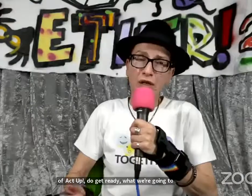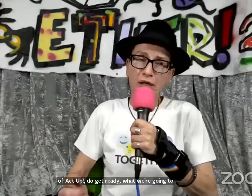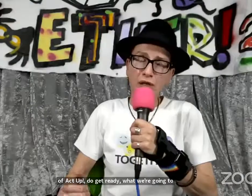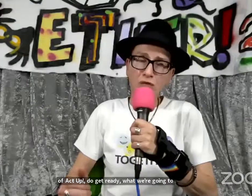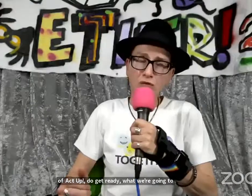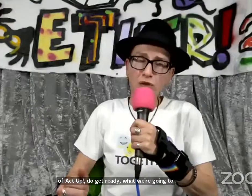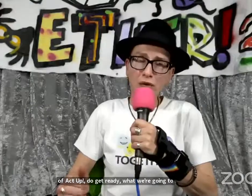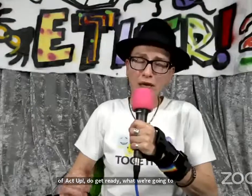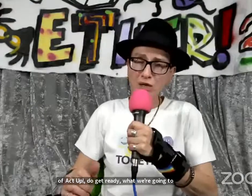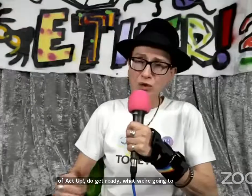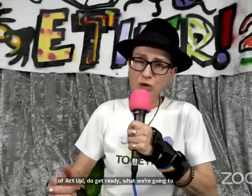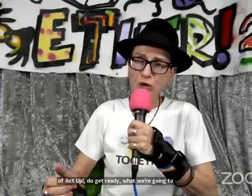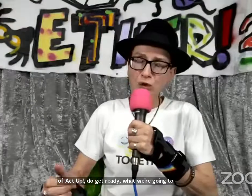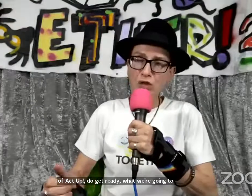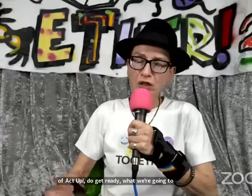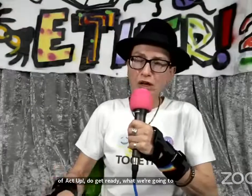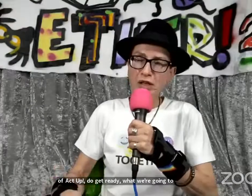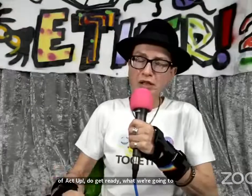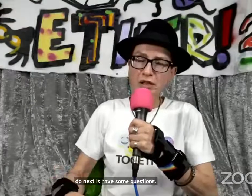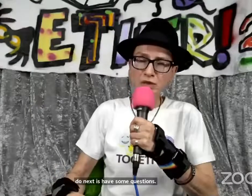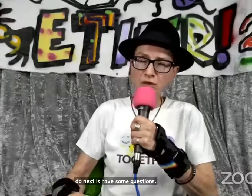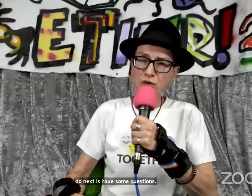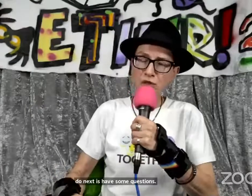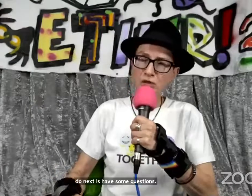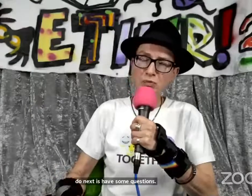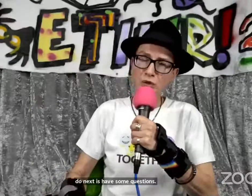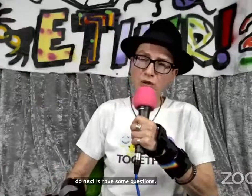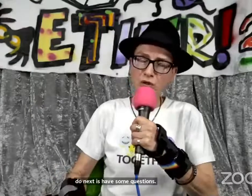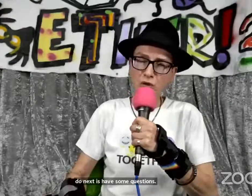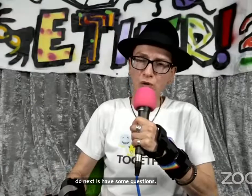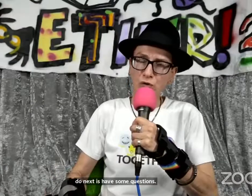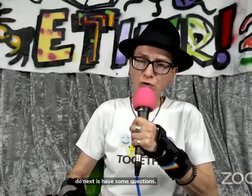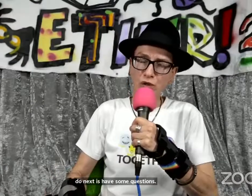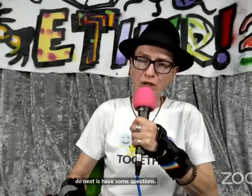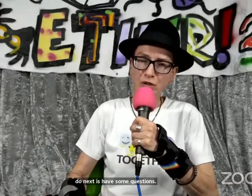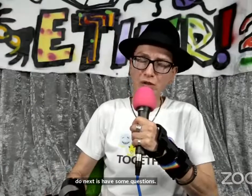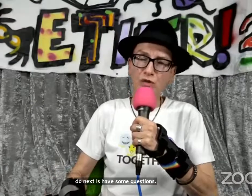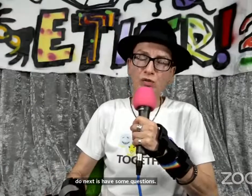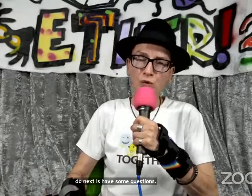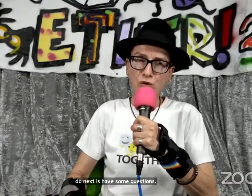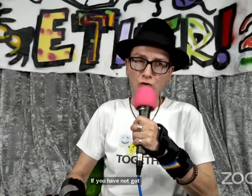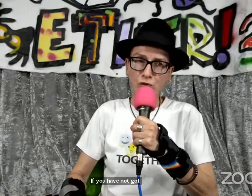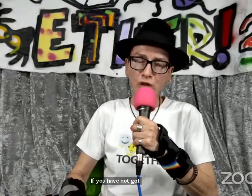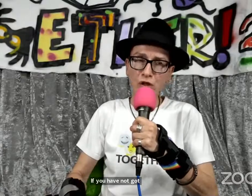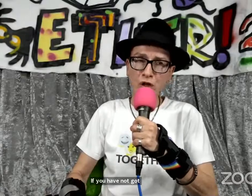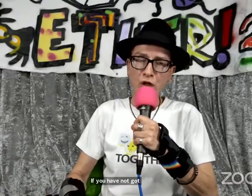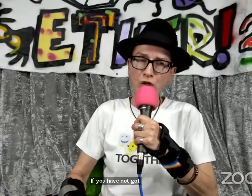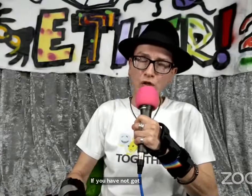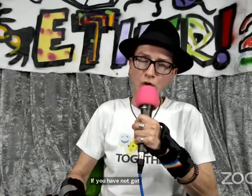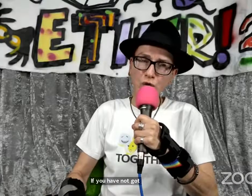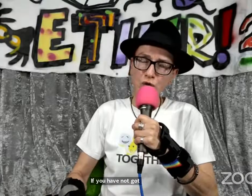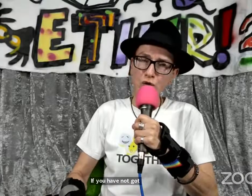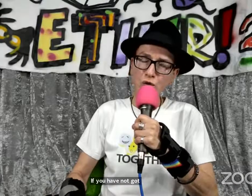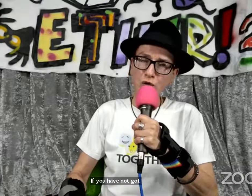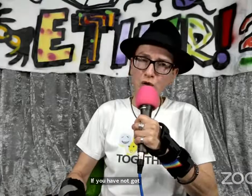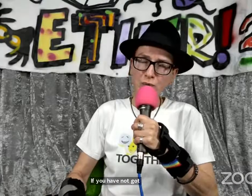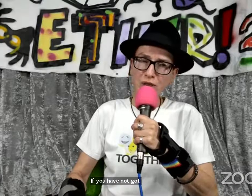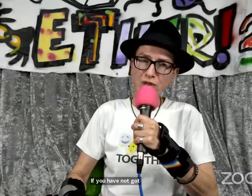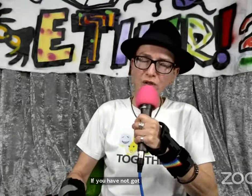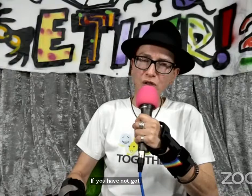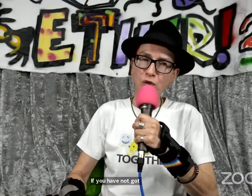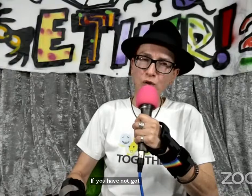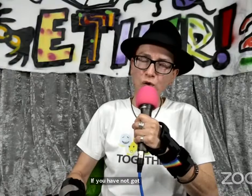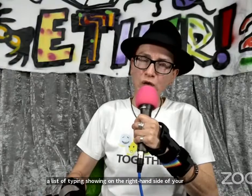questions. If you haven't got a list of typing showing on the right-hand side of your screen, go to the